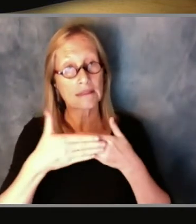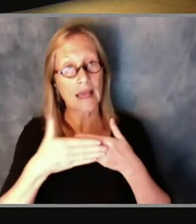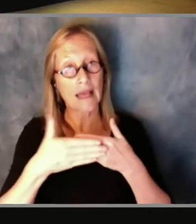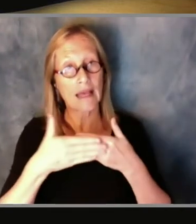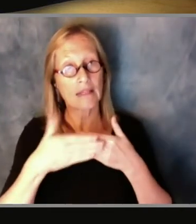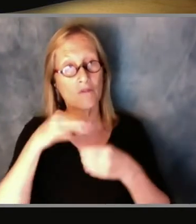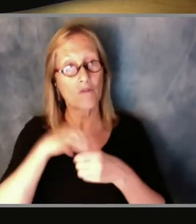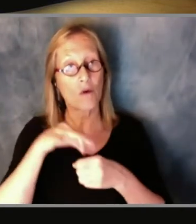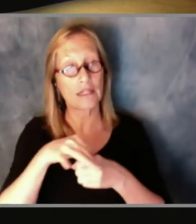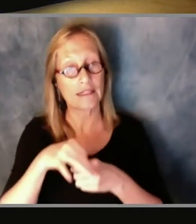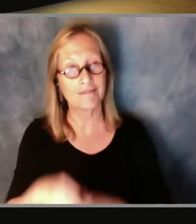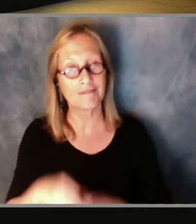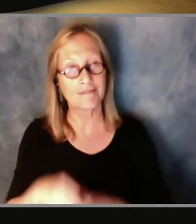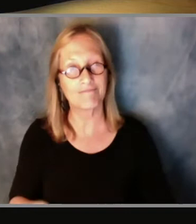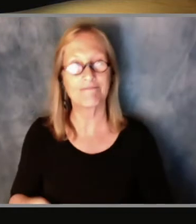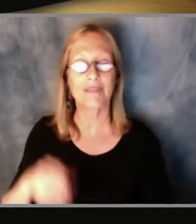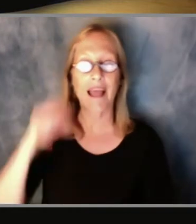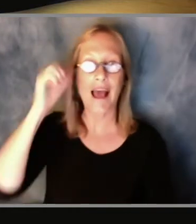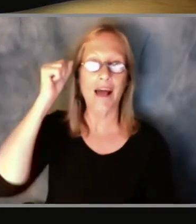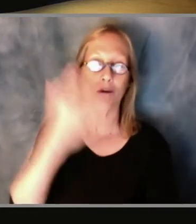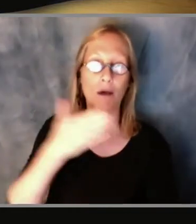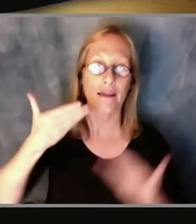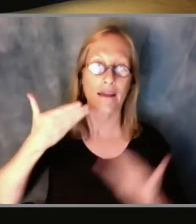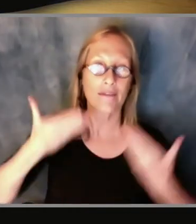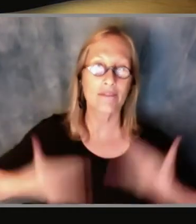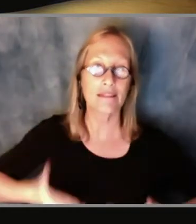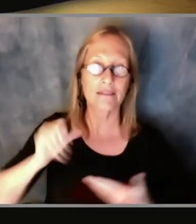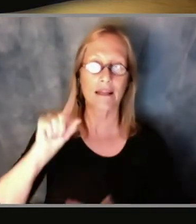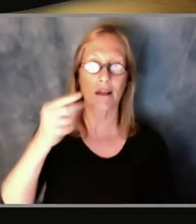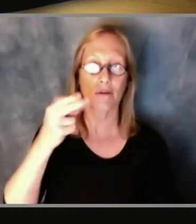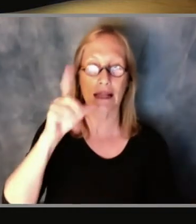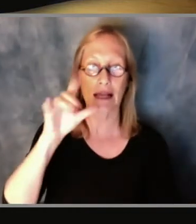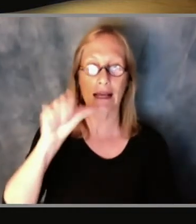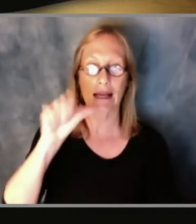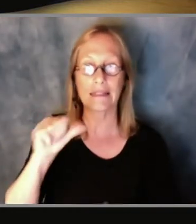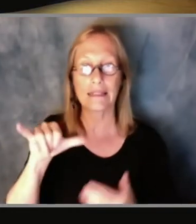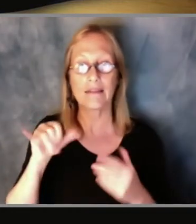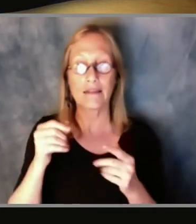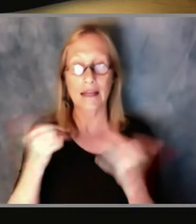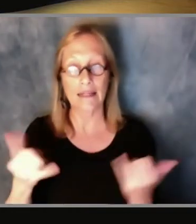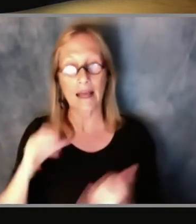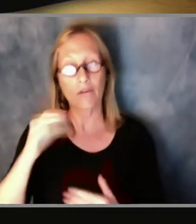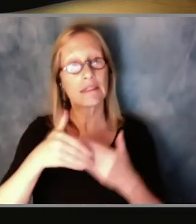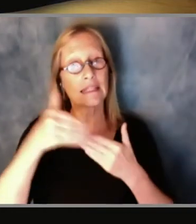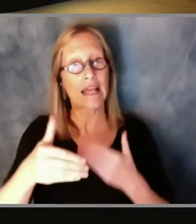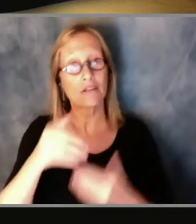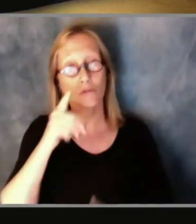Aloha, this is Alohilani. Next is Claire Kamalu Carroll.